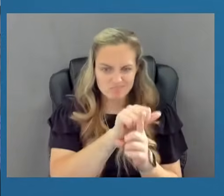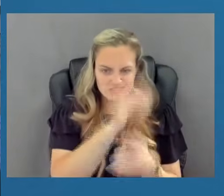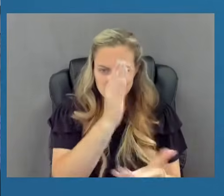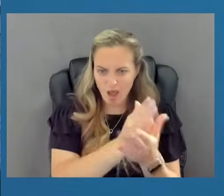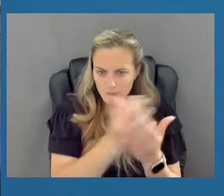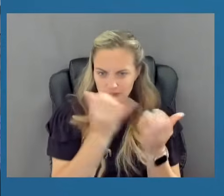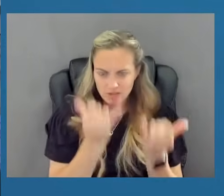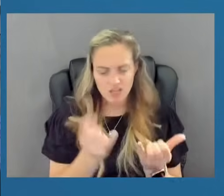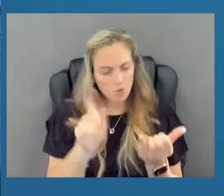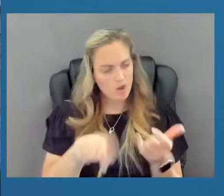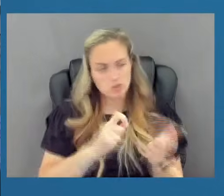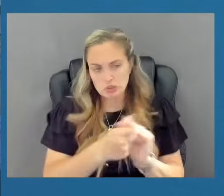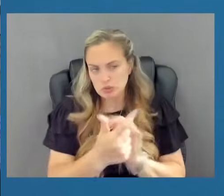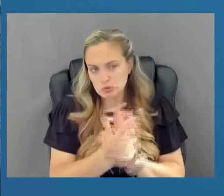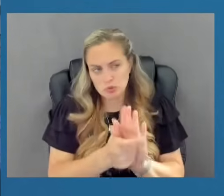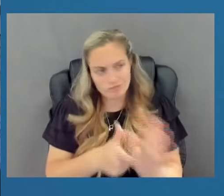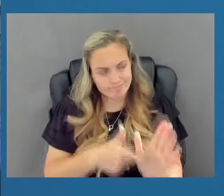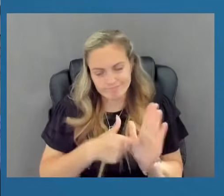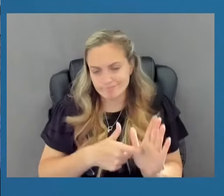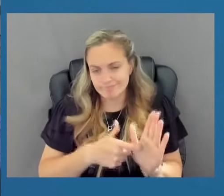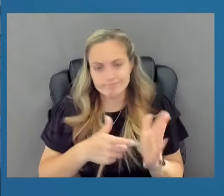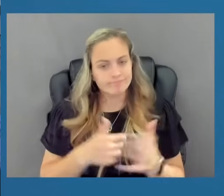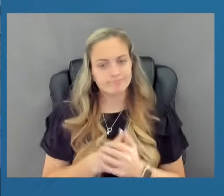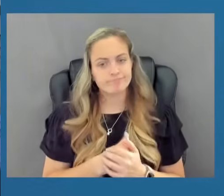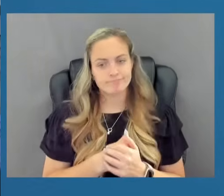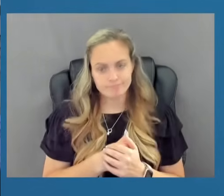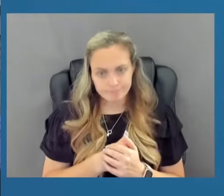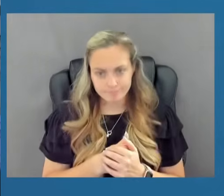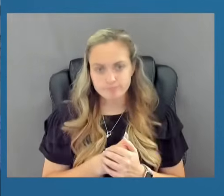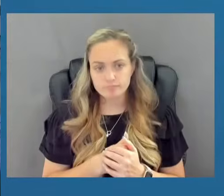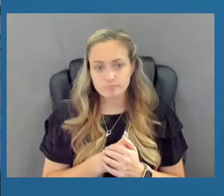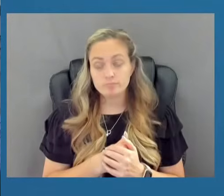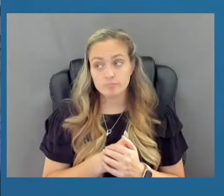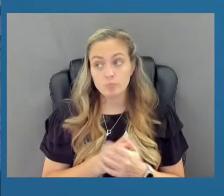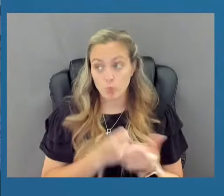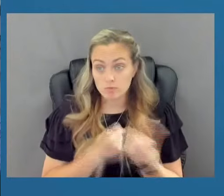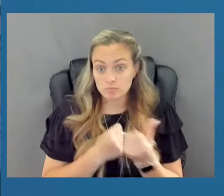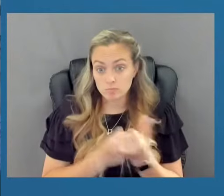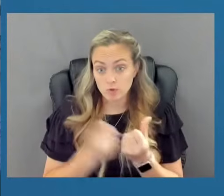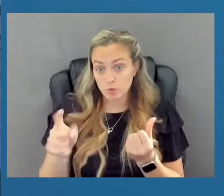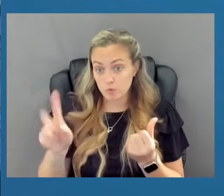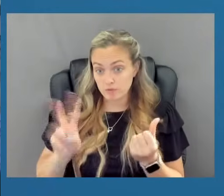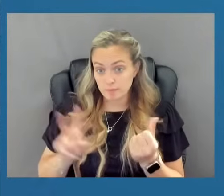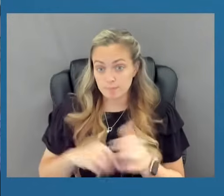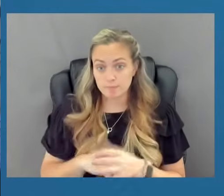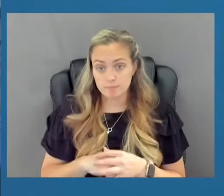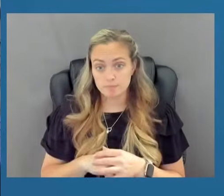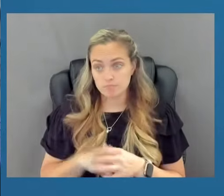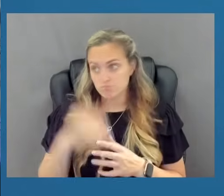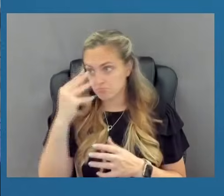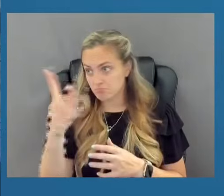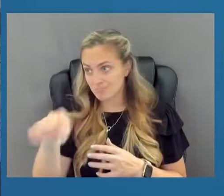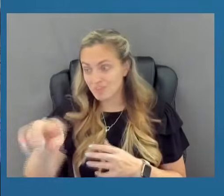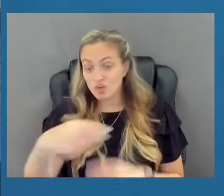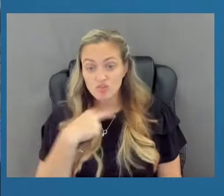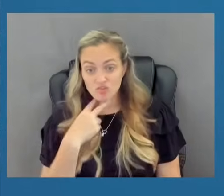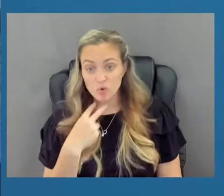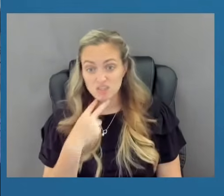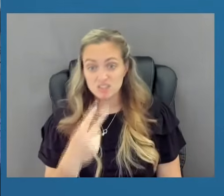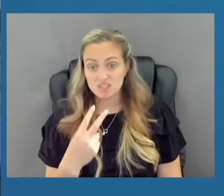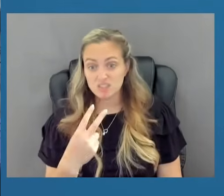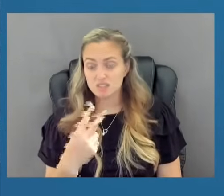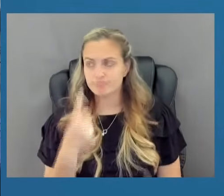change. So we're here for those victims, to let them know their voices have broken